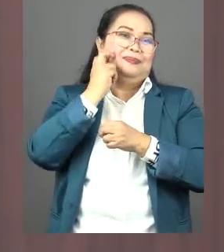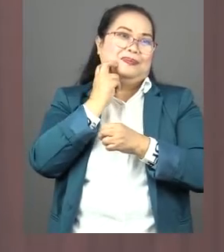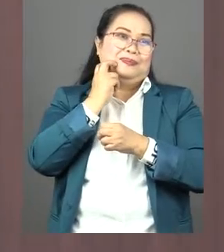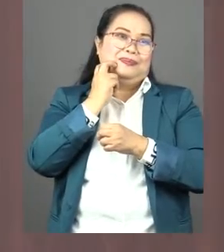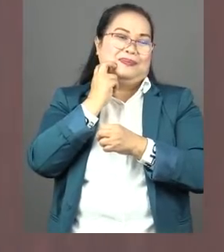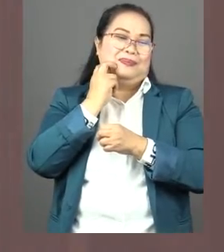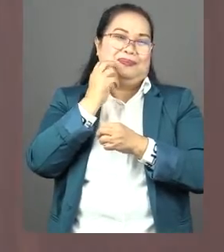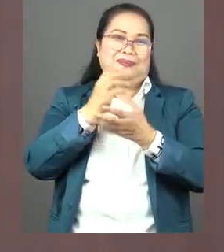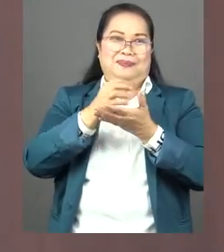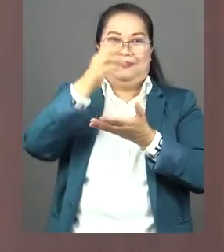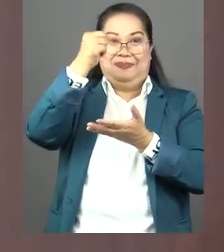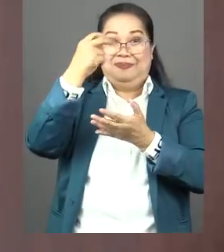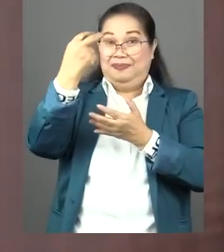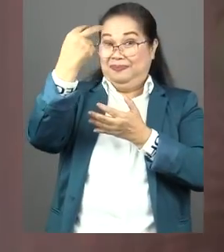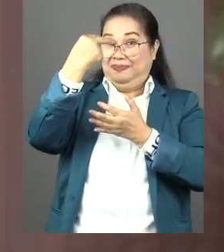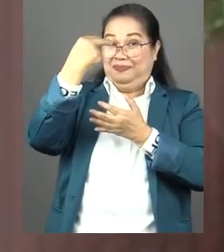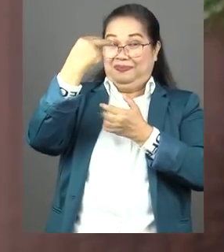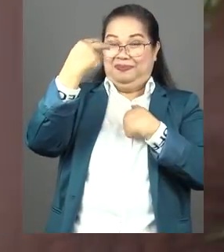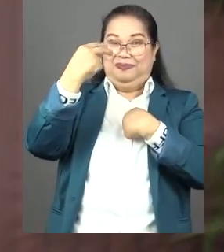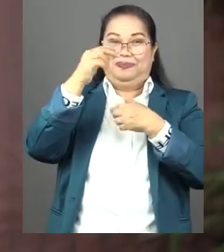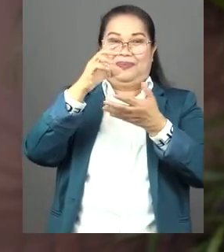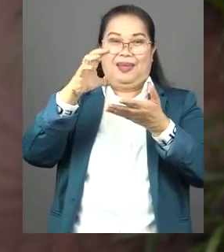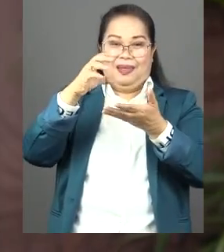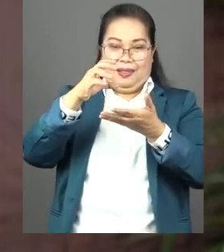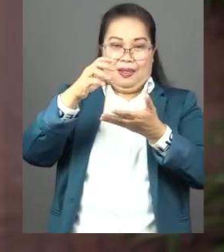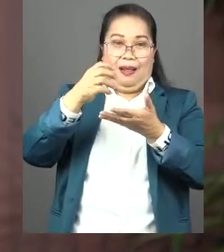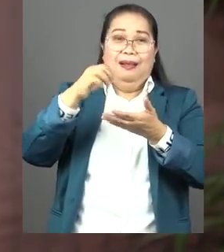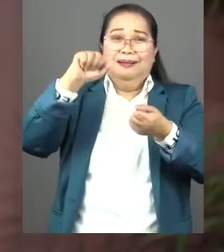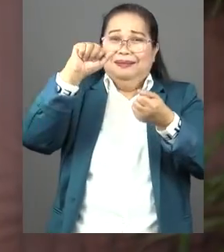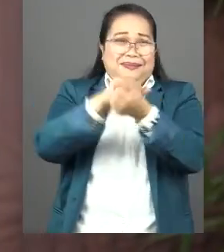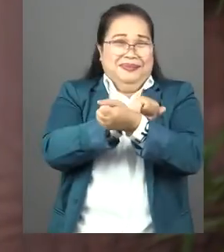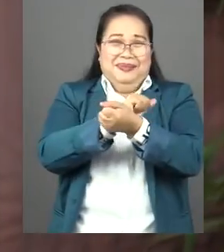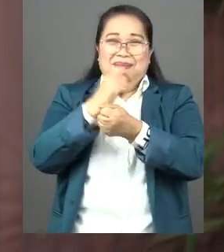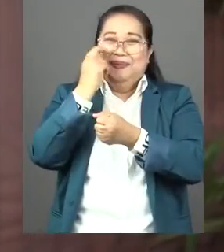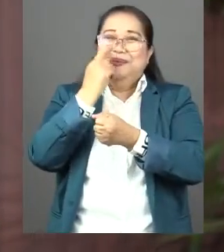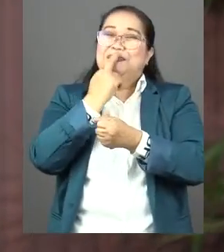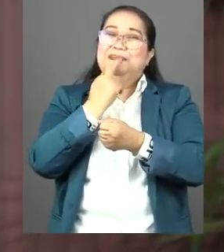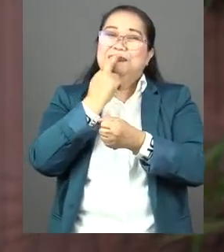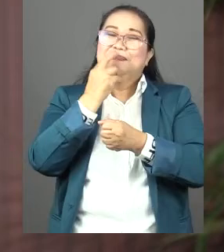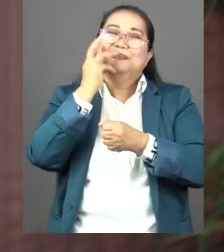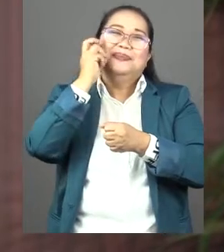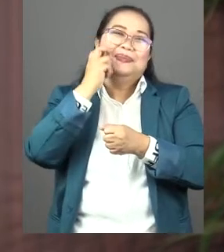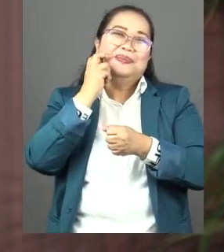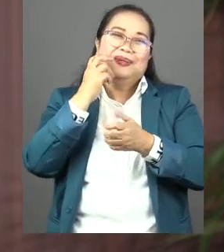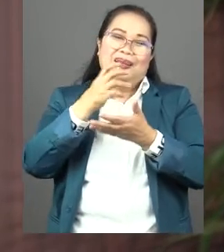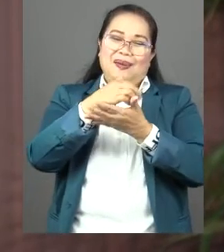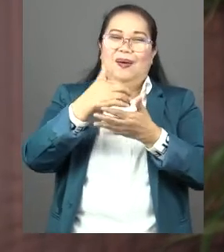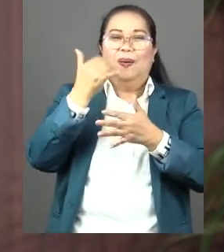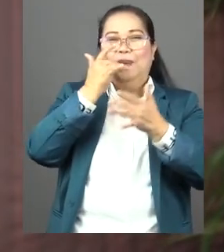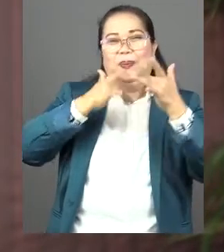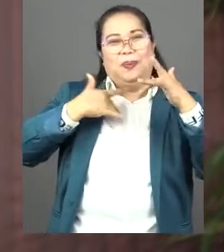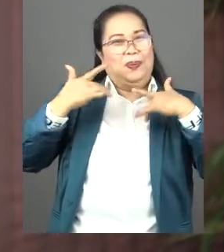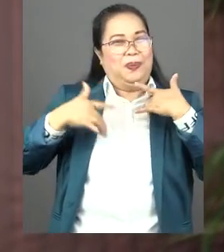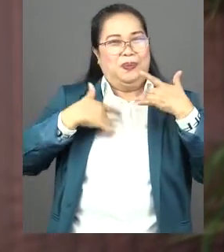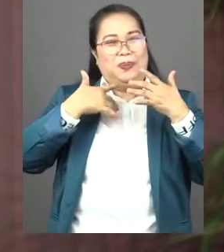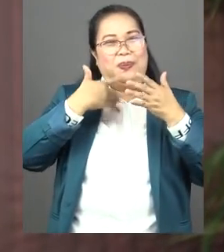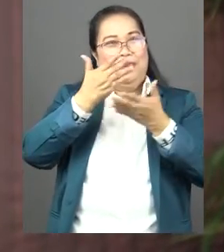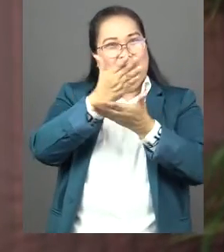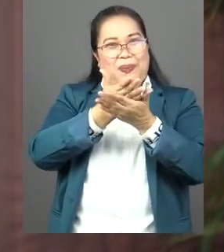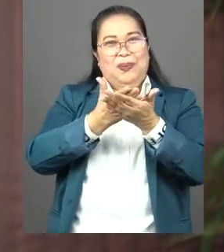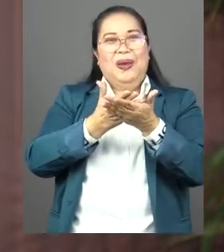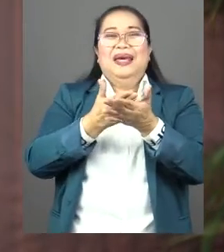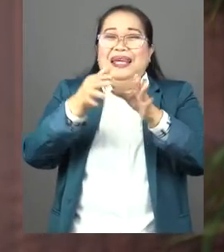Escalation. Now you see me finishing half a bottle of red wine in public, you know, enjoying it with medium rare